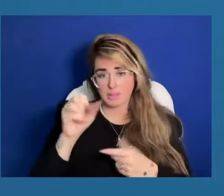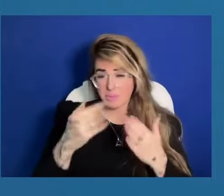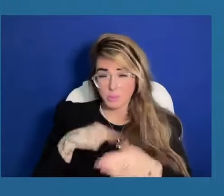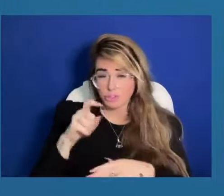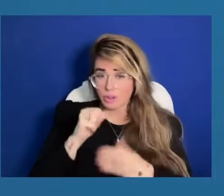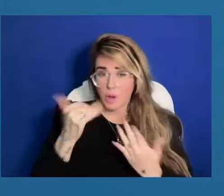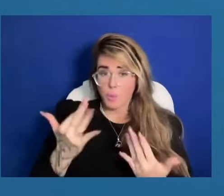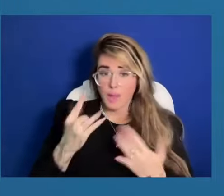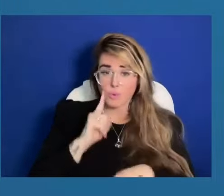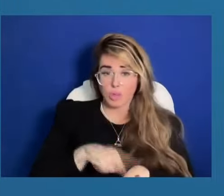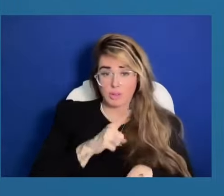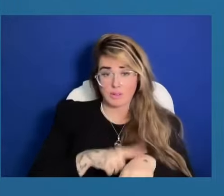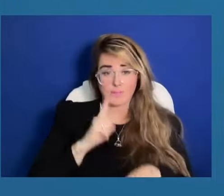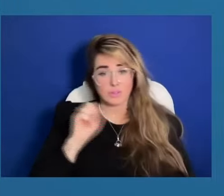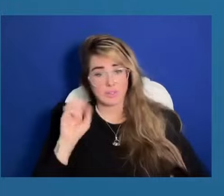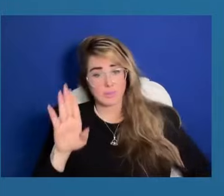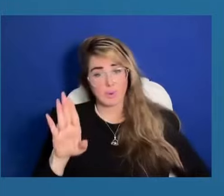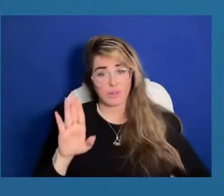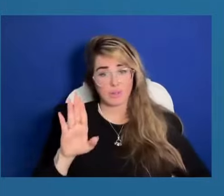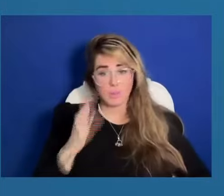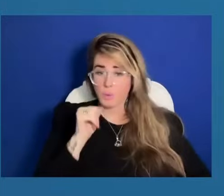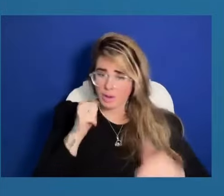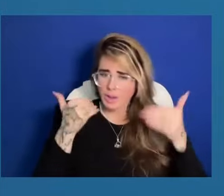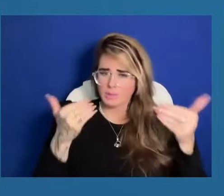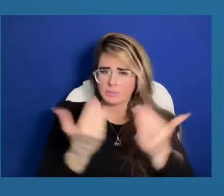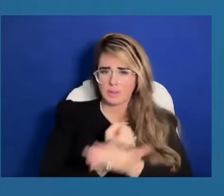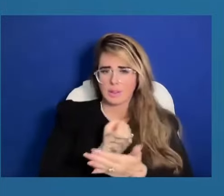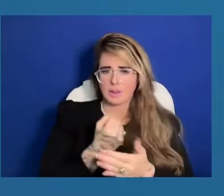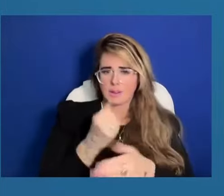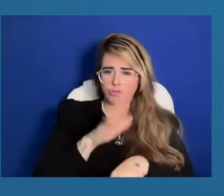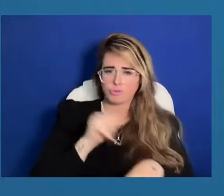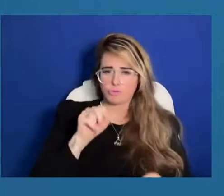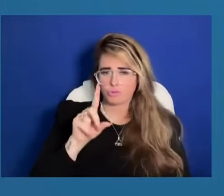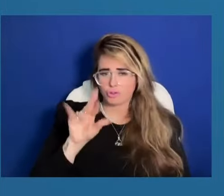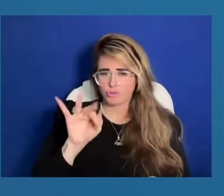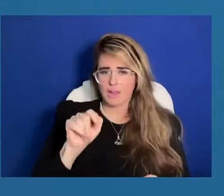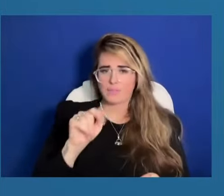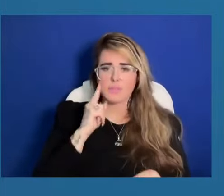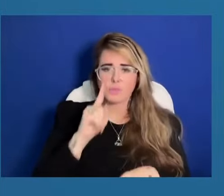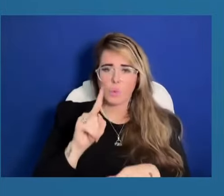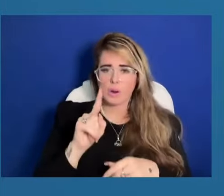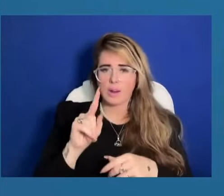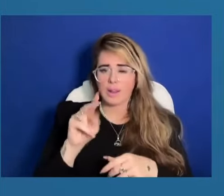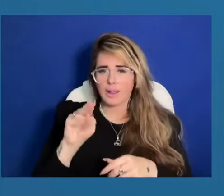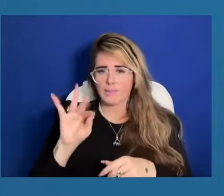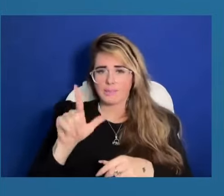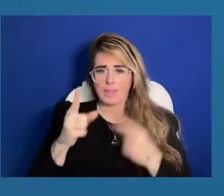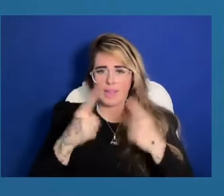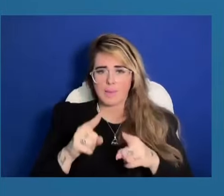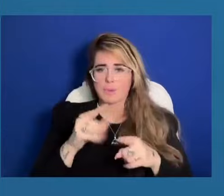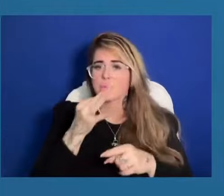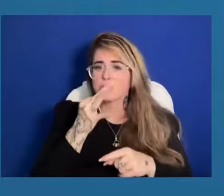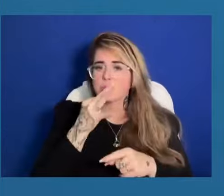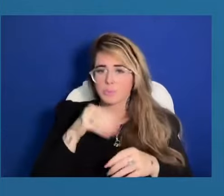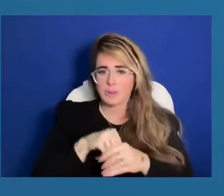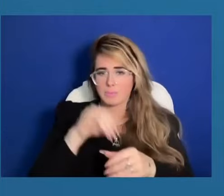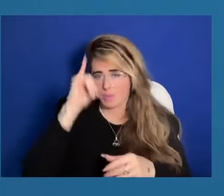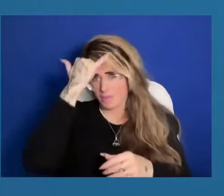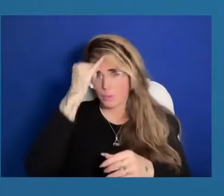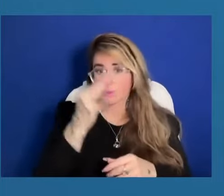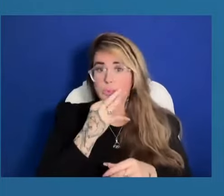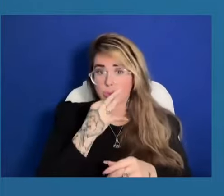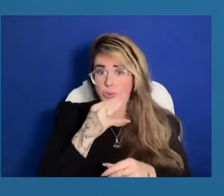long for a Super Bowl. How about we just get a draft of the NFL happening in Buffalo soon and very soon? You